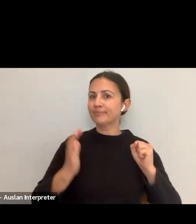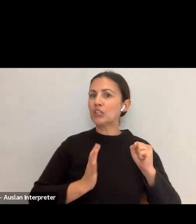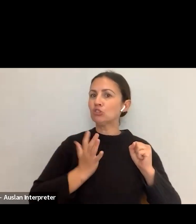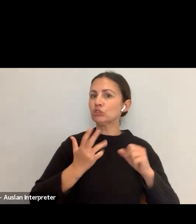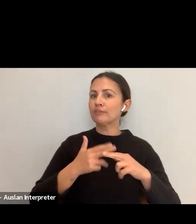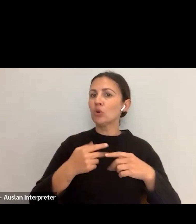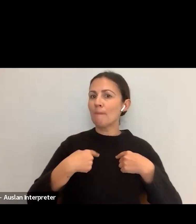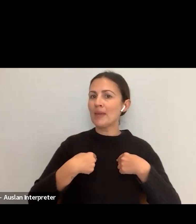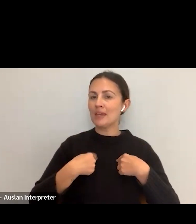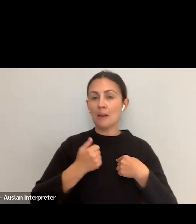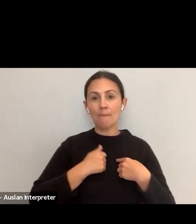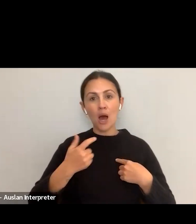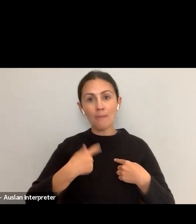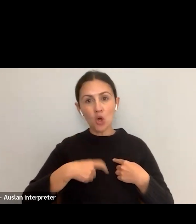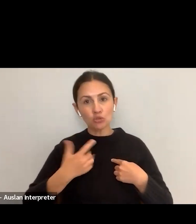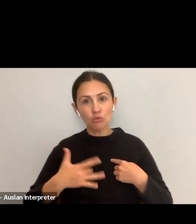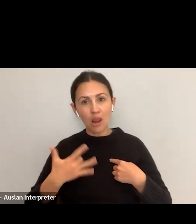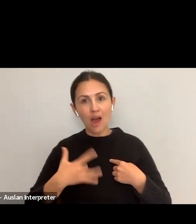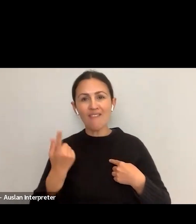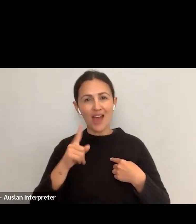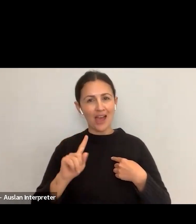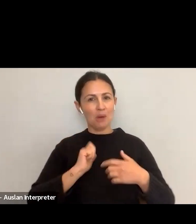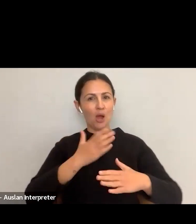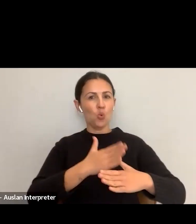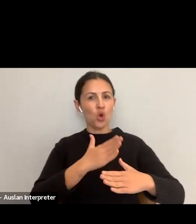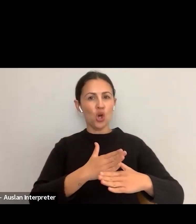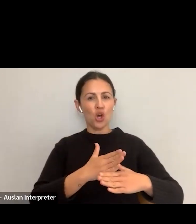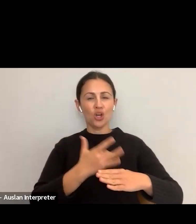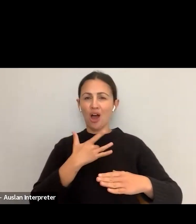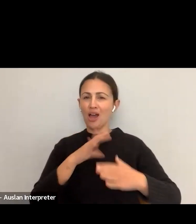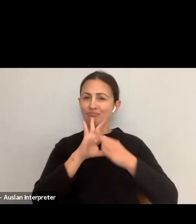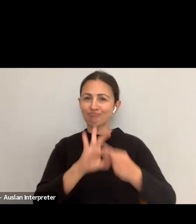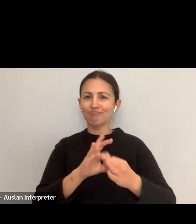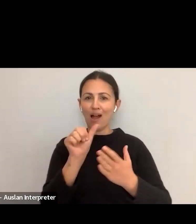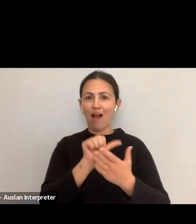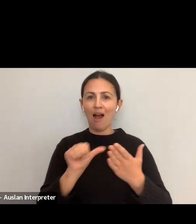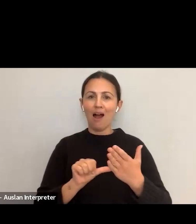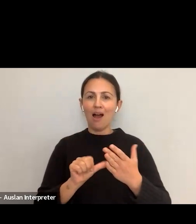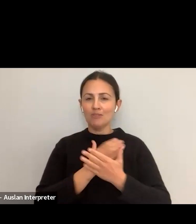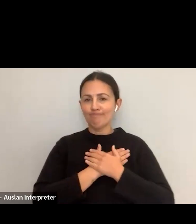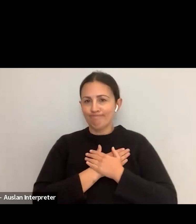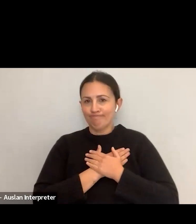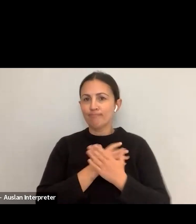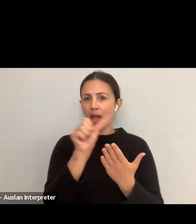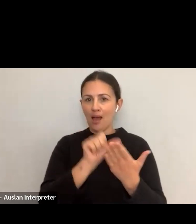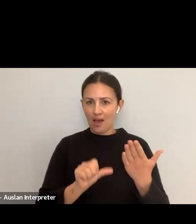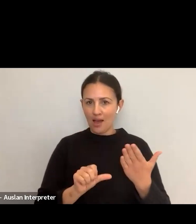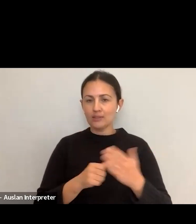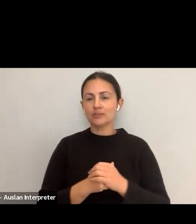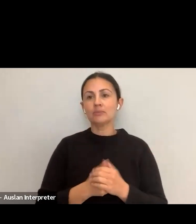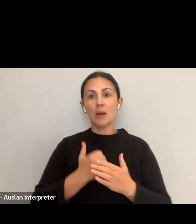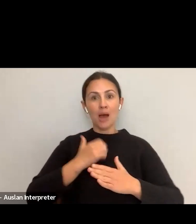professionally and personally. So the arts is something I hold very dear to my soul, but in the work that I do, I find